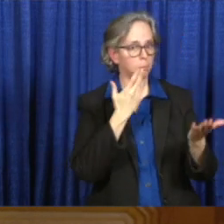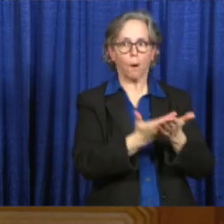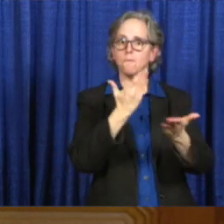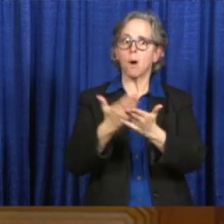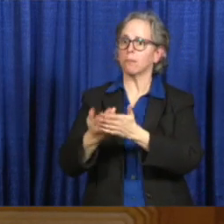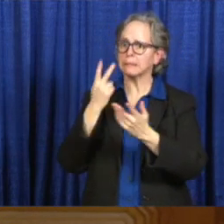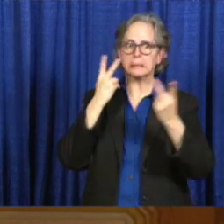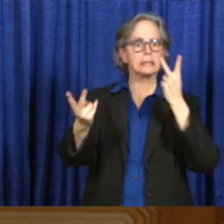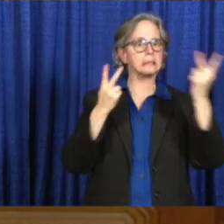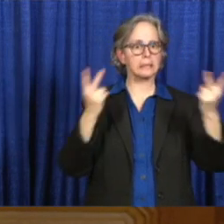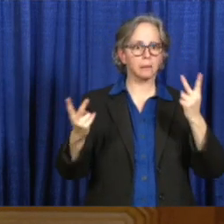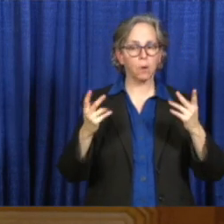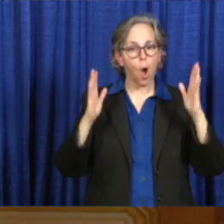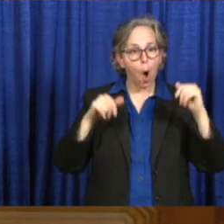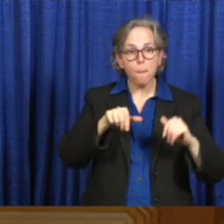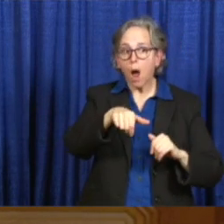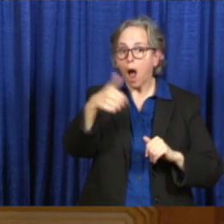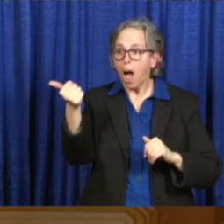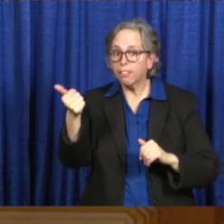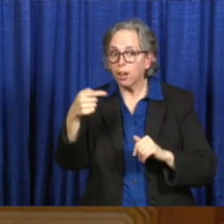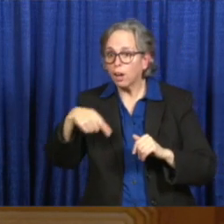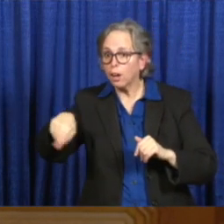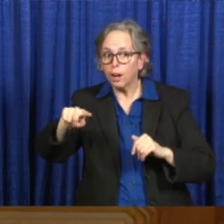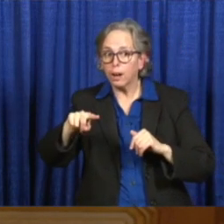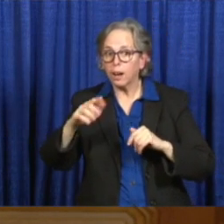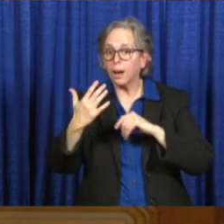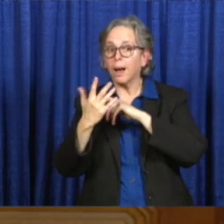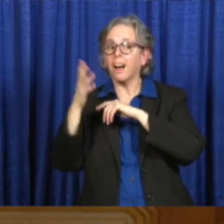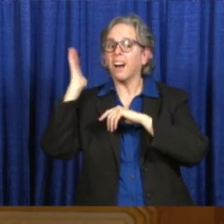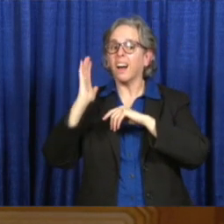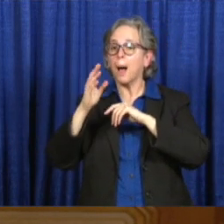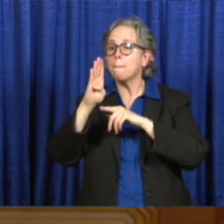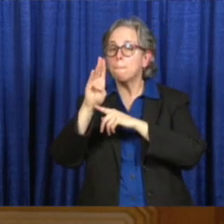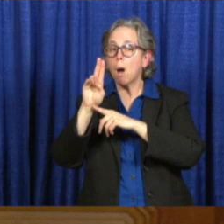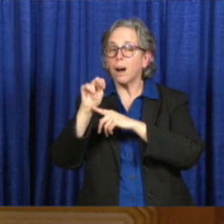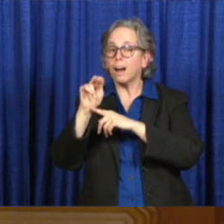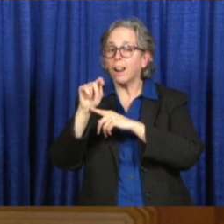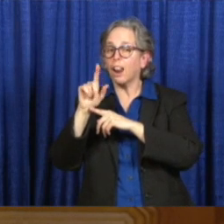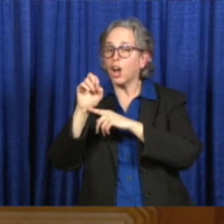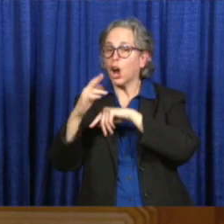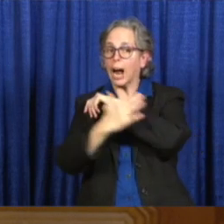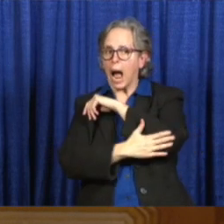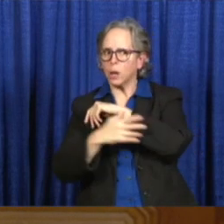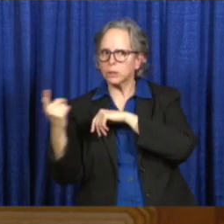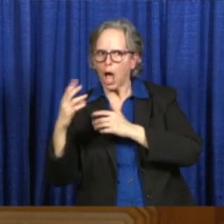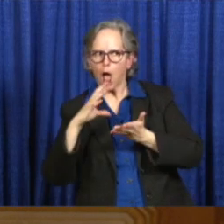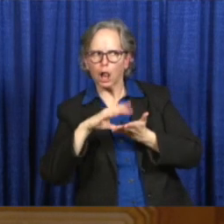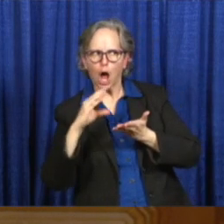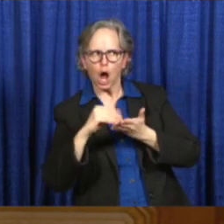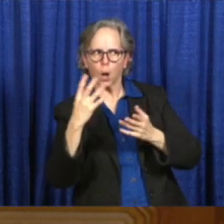everyone would use those tools to do that as well. Thank you.